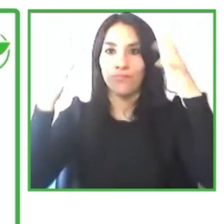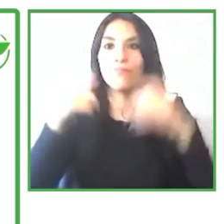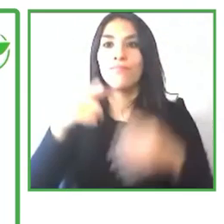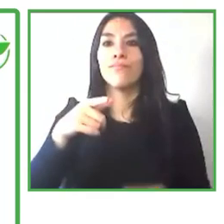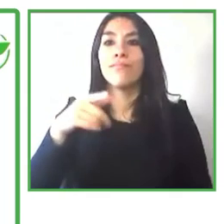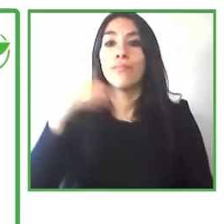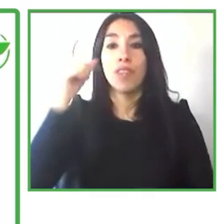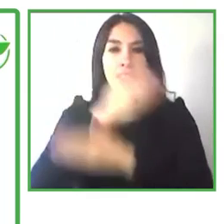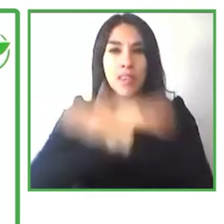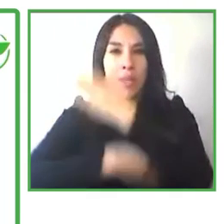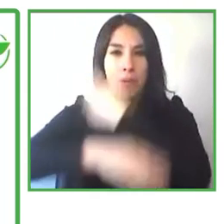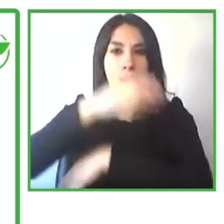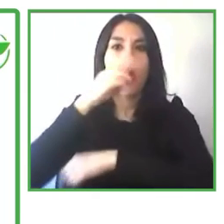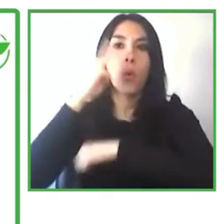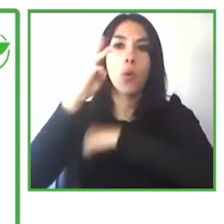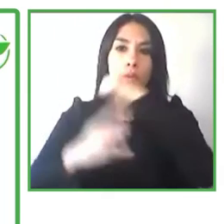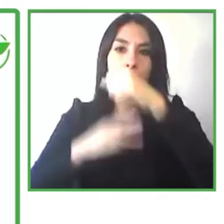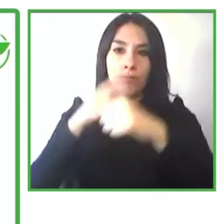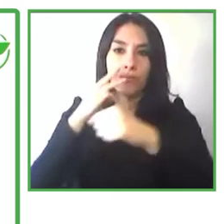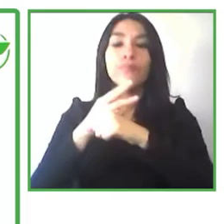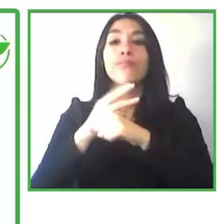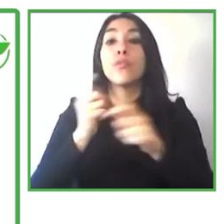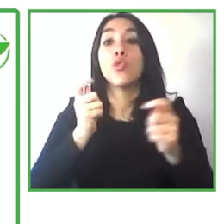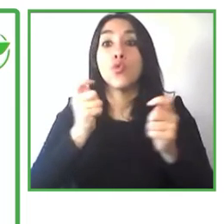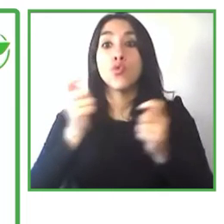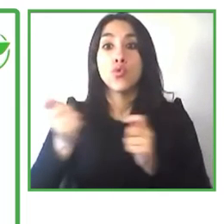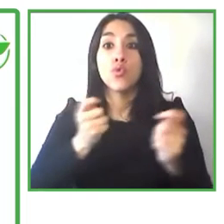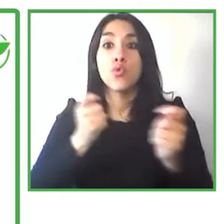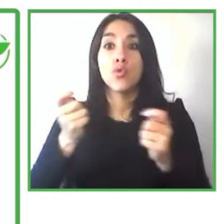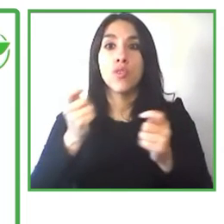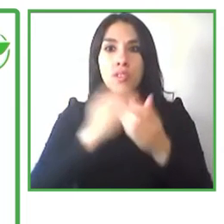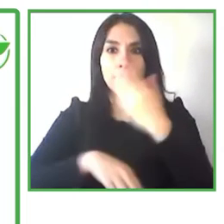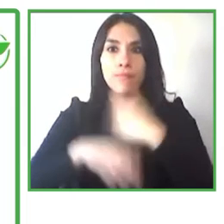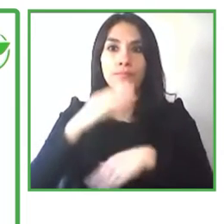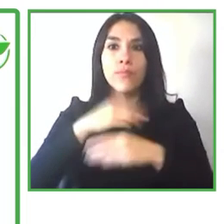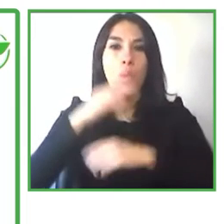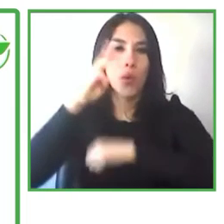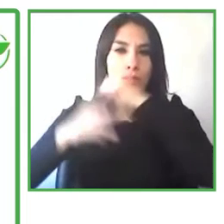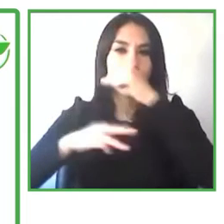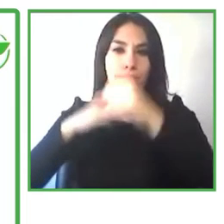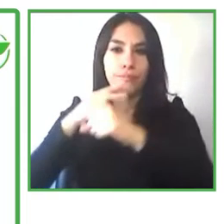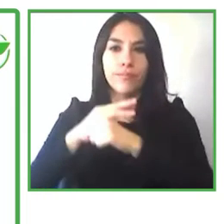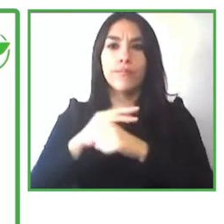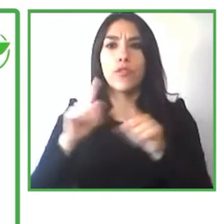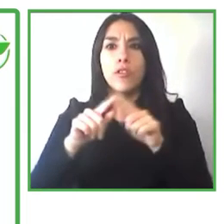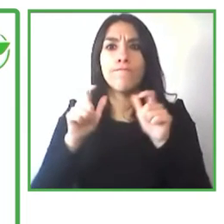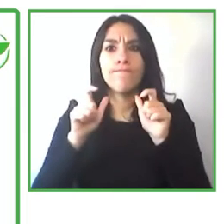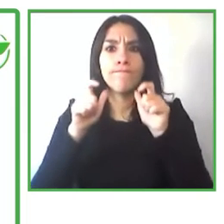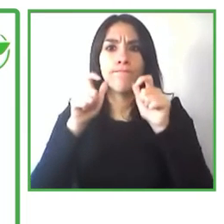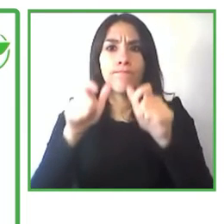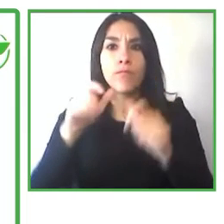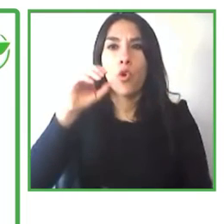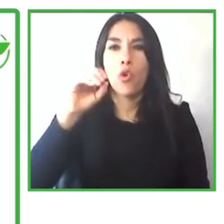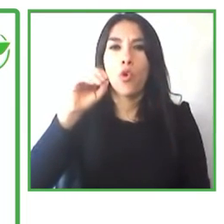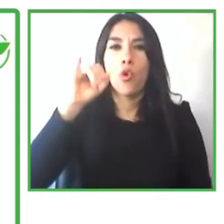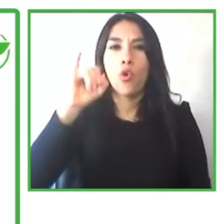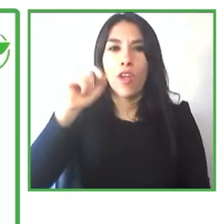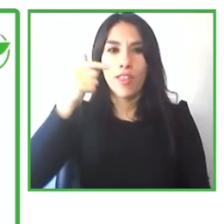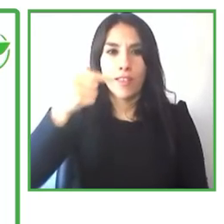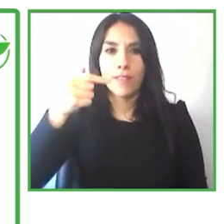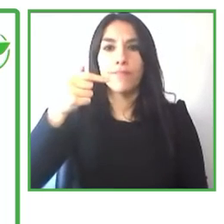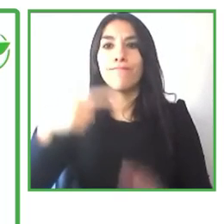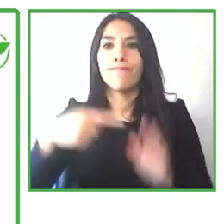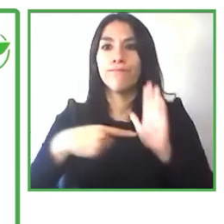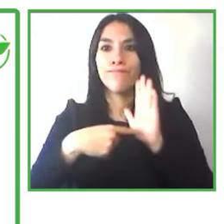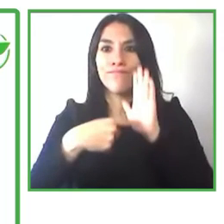The unique selling proposition of the ILO Global Business and Disability Network is that it's a really unique network led by the ILO,